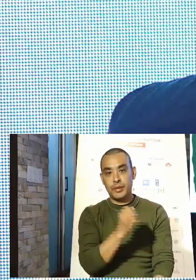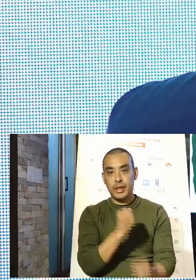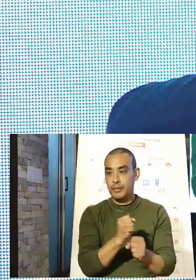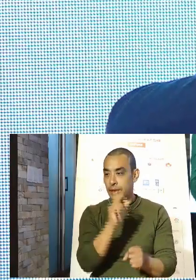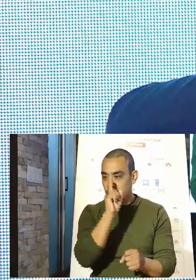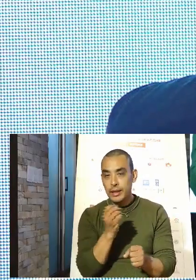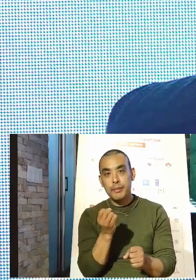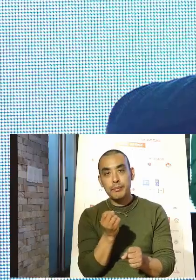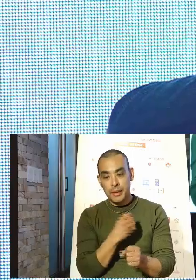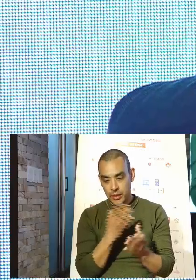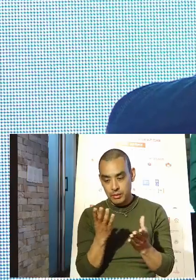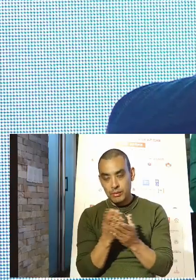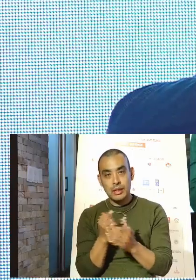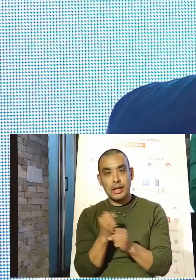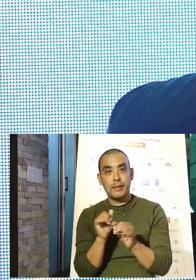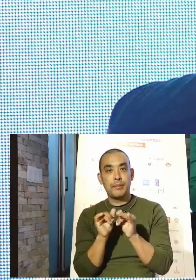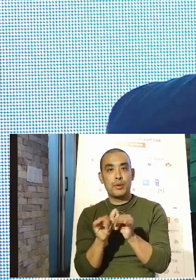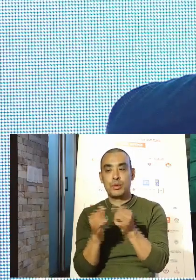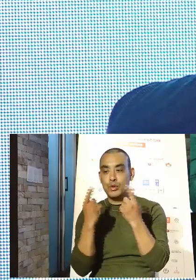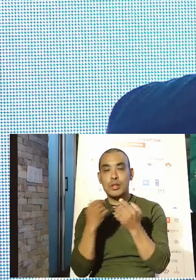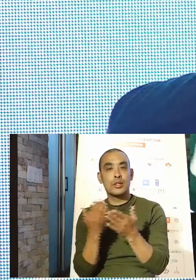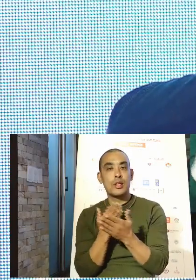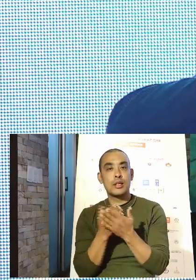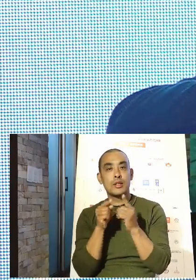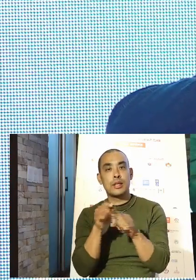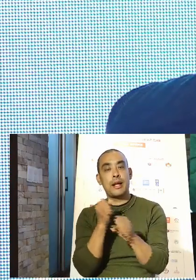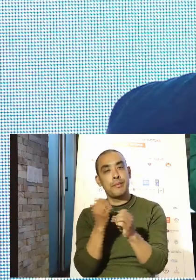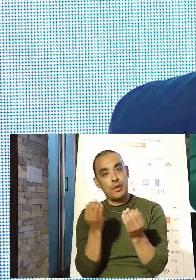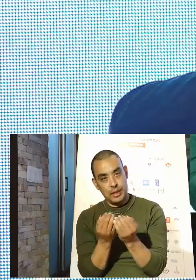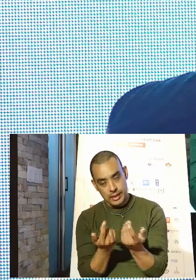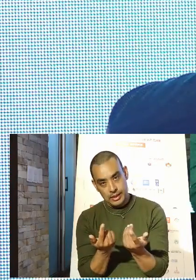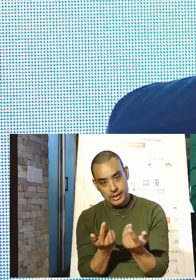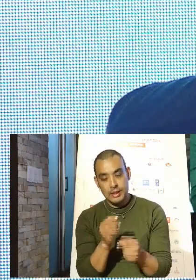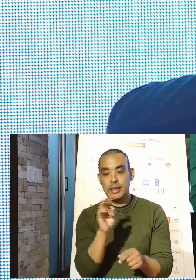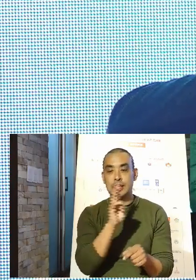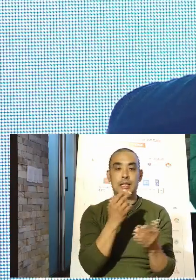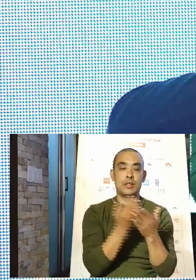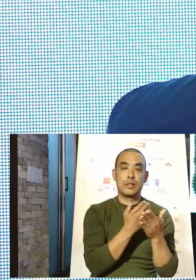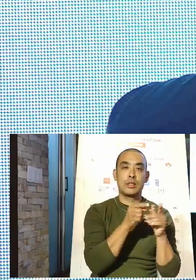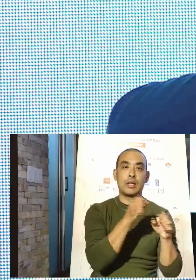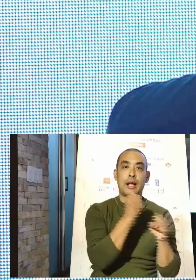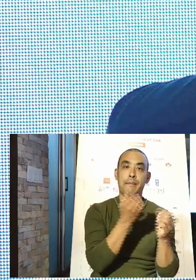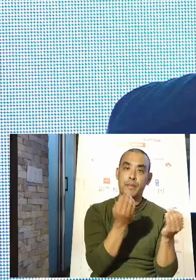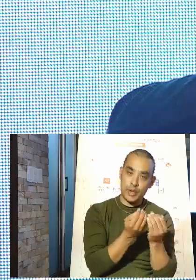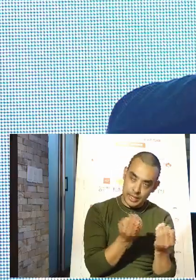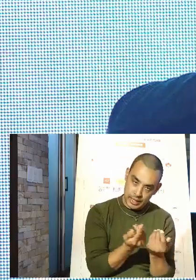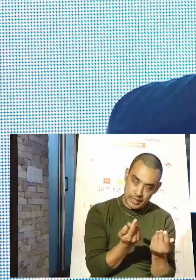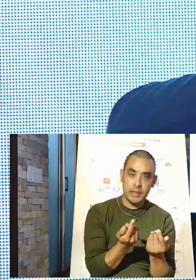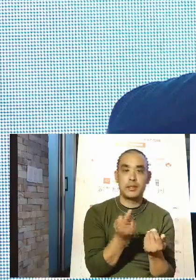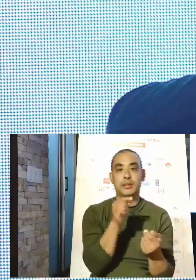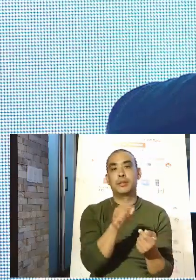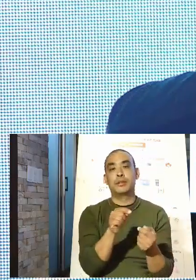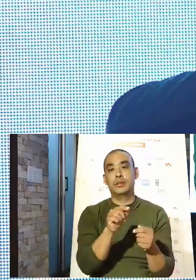isolation, we collaborated with the health functionaries, we collaborated with the education functionaries, and we also engage